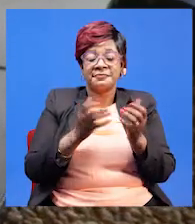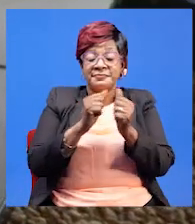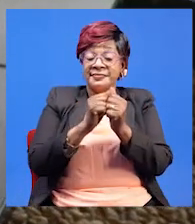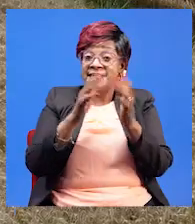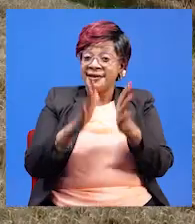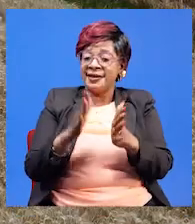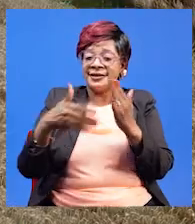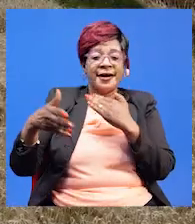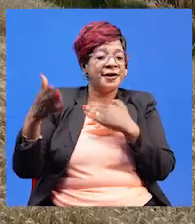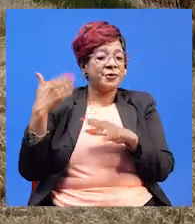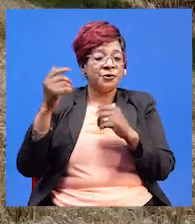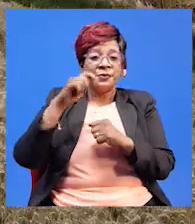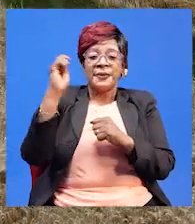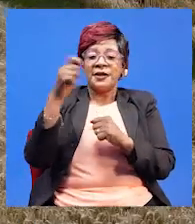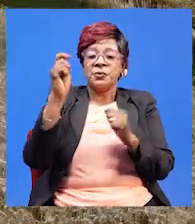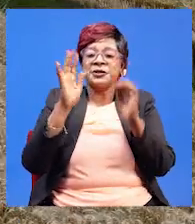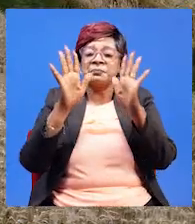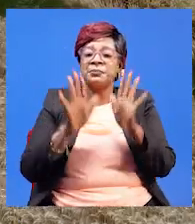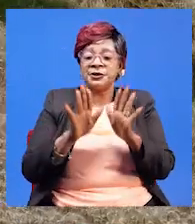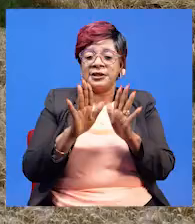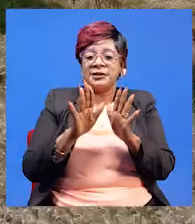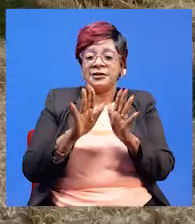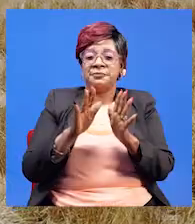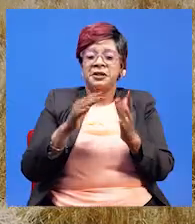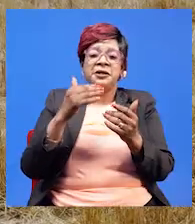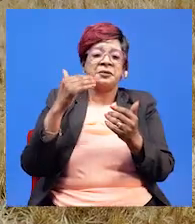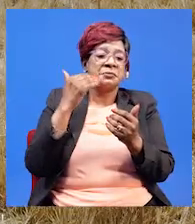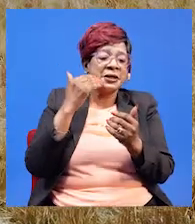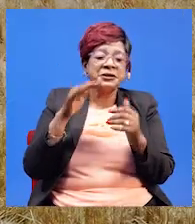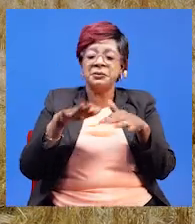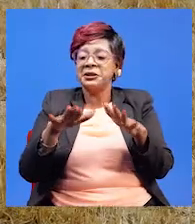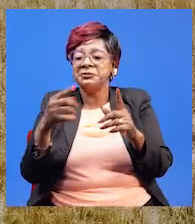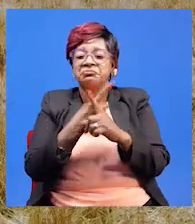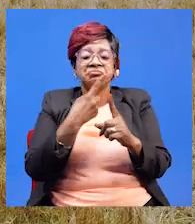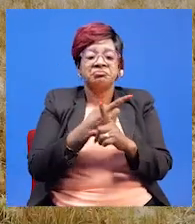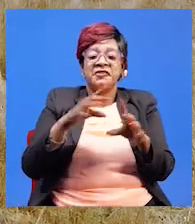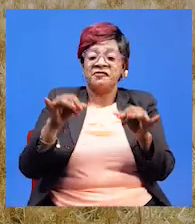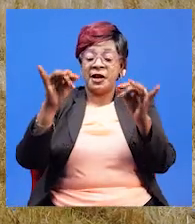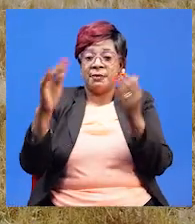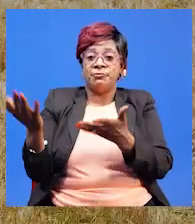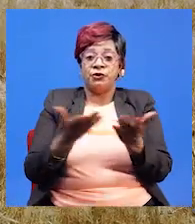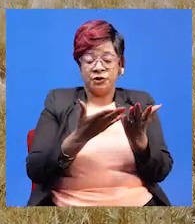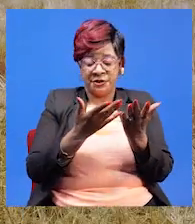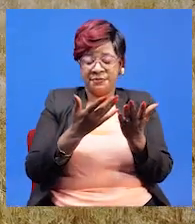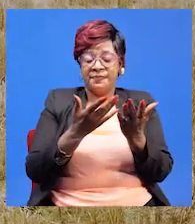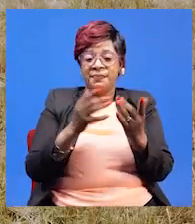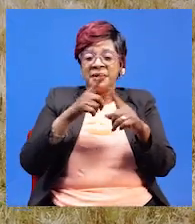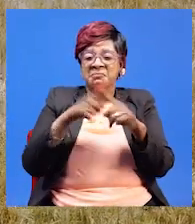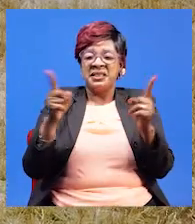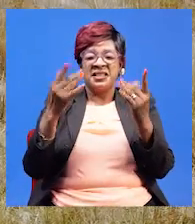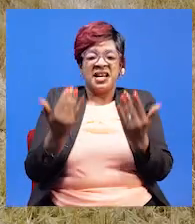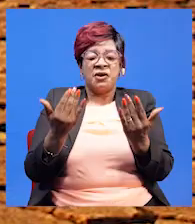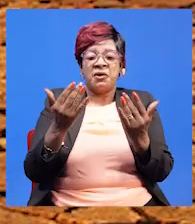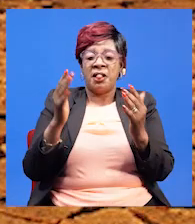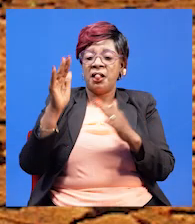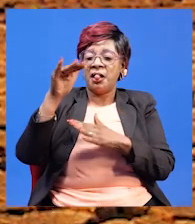Decades ago, Kenya was a significant wheat producer, but over time, the area under cultivation has